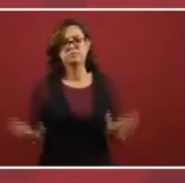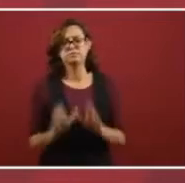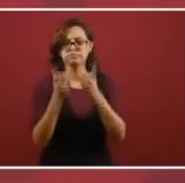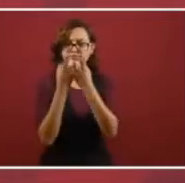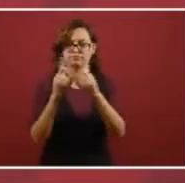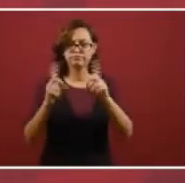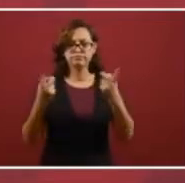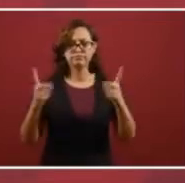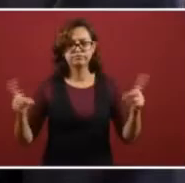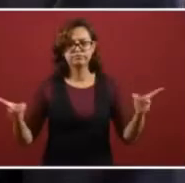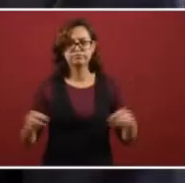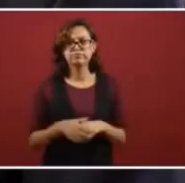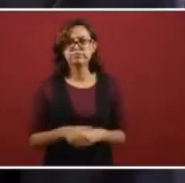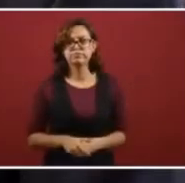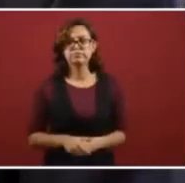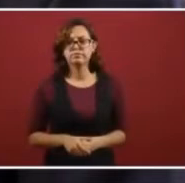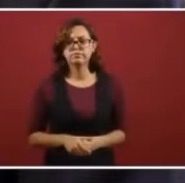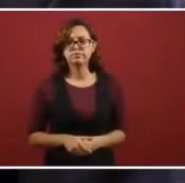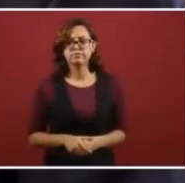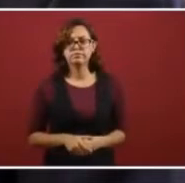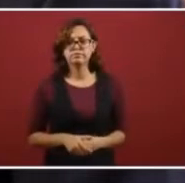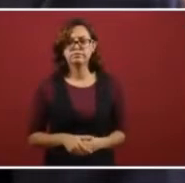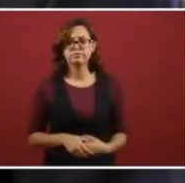the development.